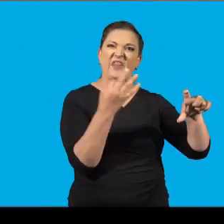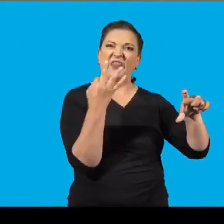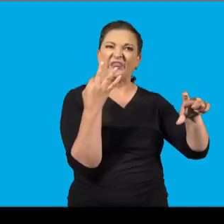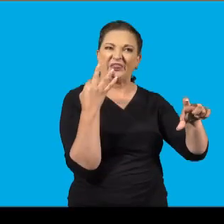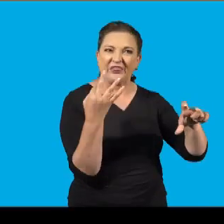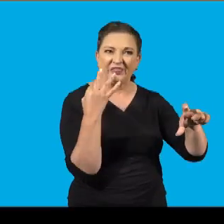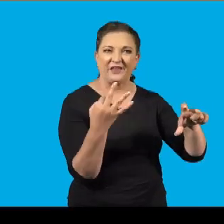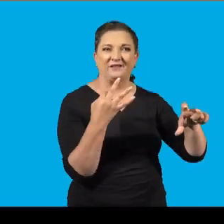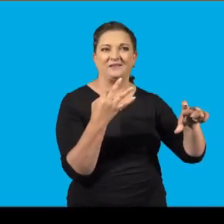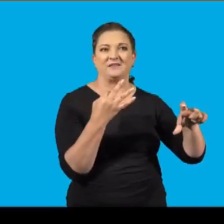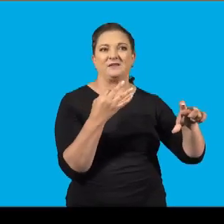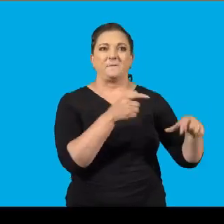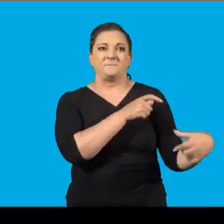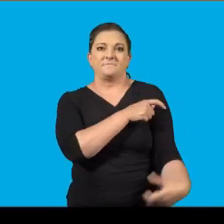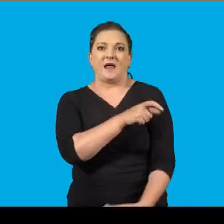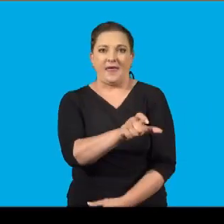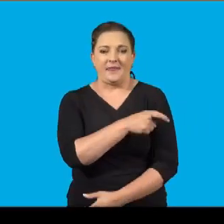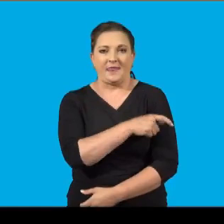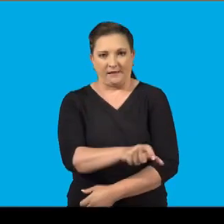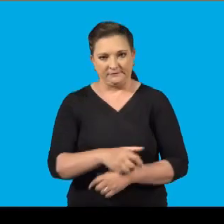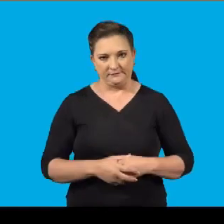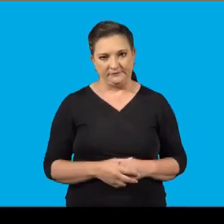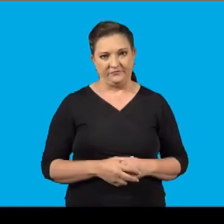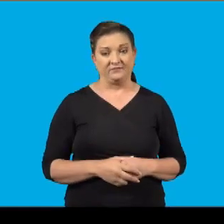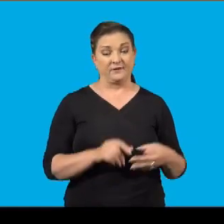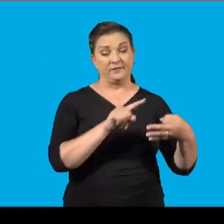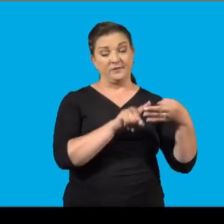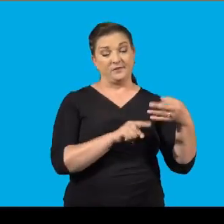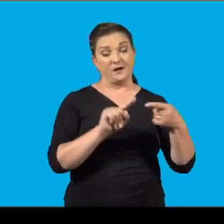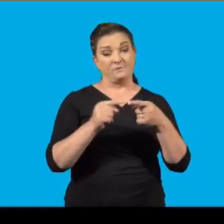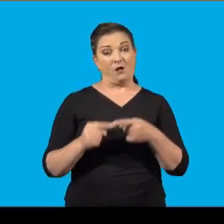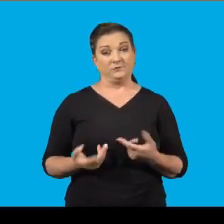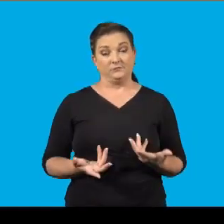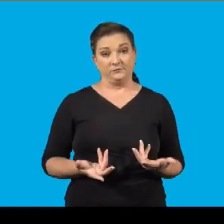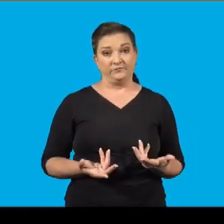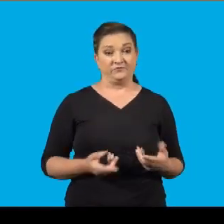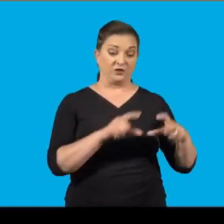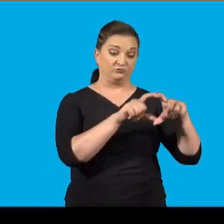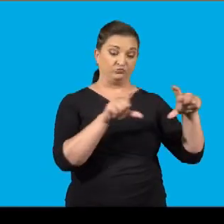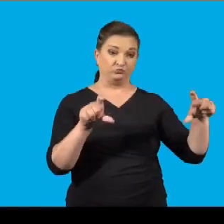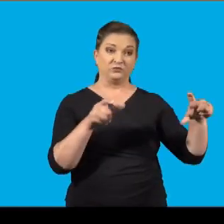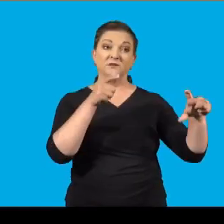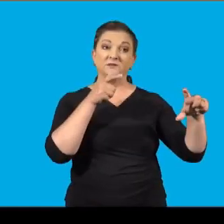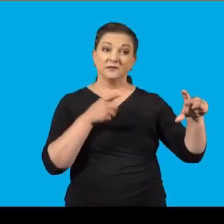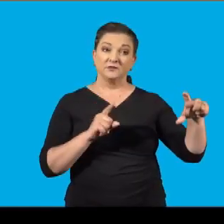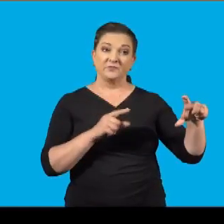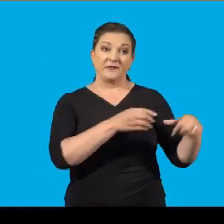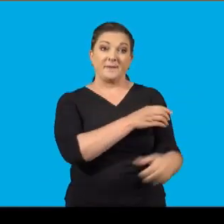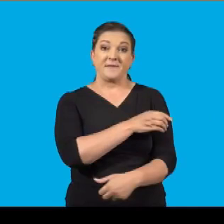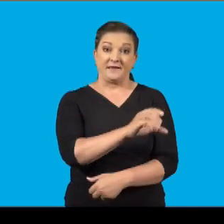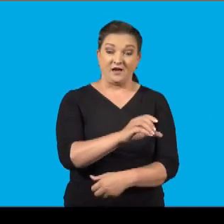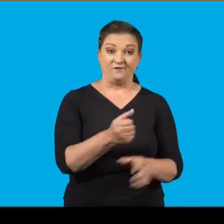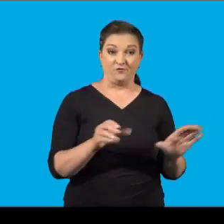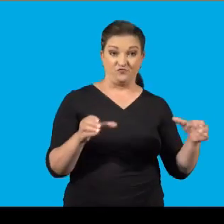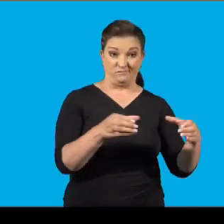at the mark allocation. So it's out of 3 marks because you are expected to give 3. So the source reads, the